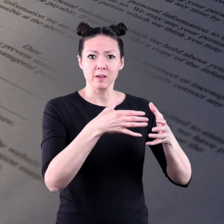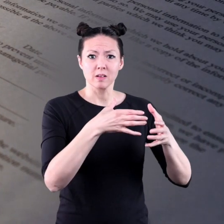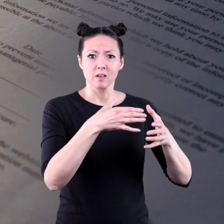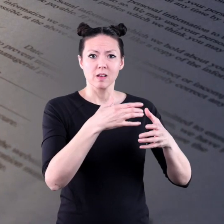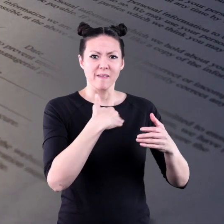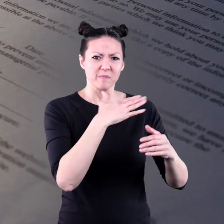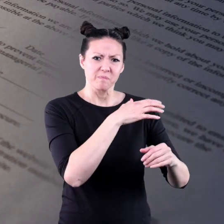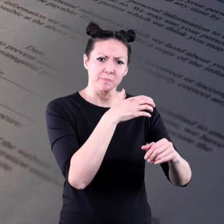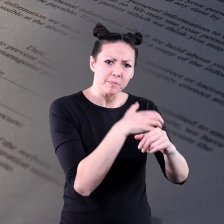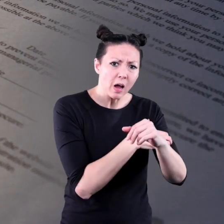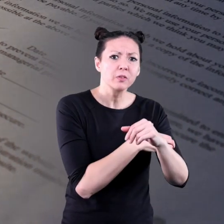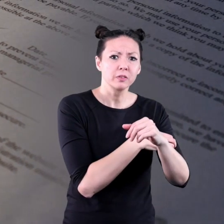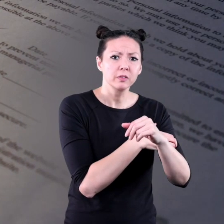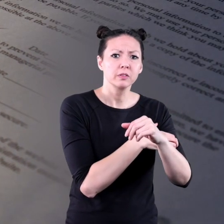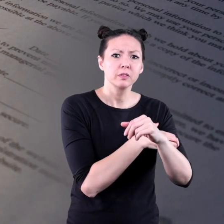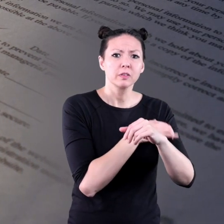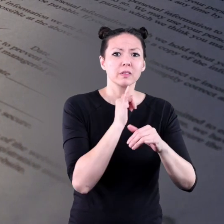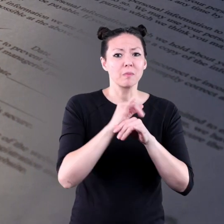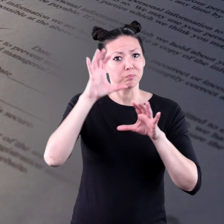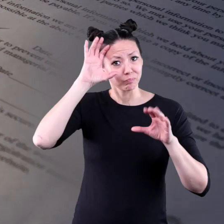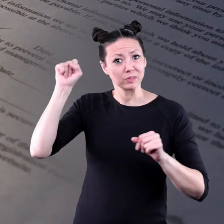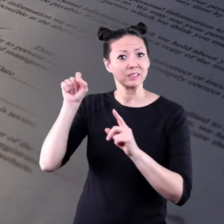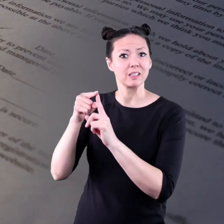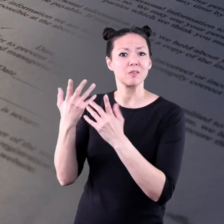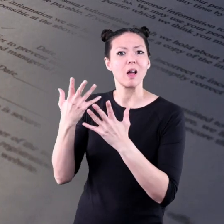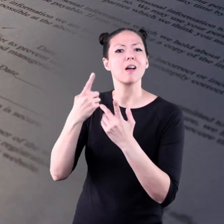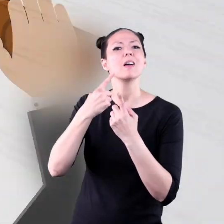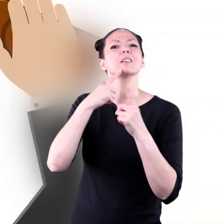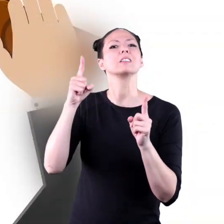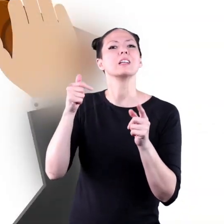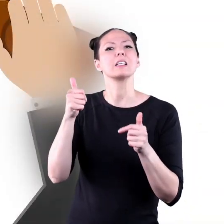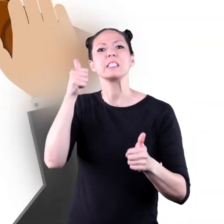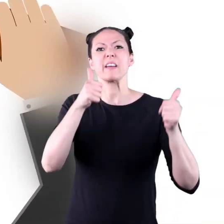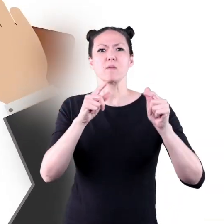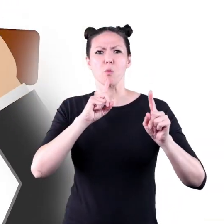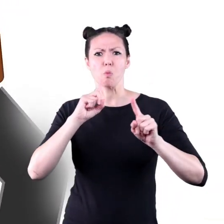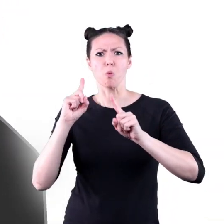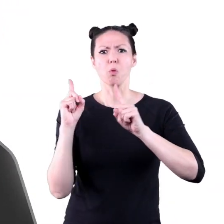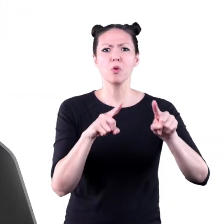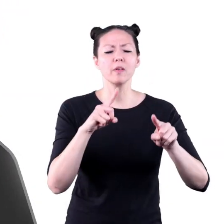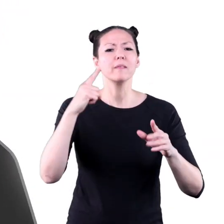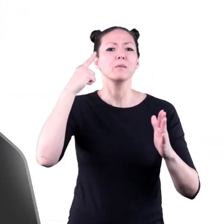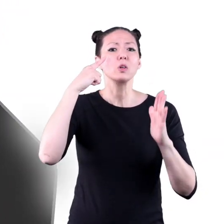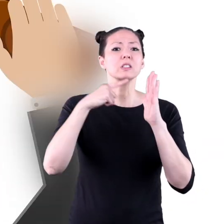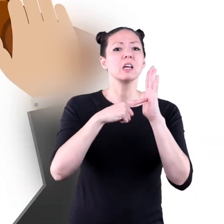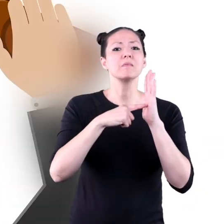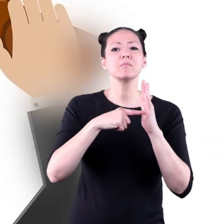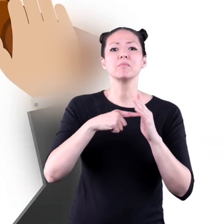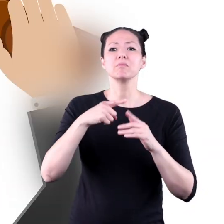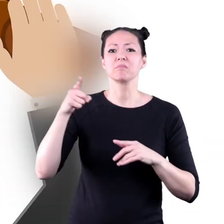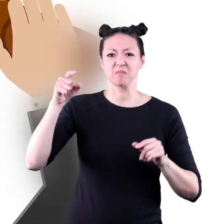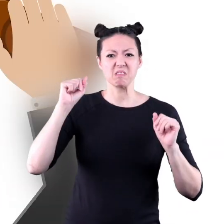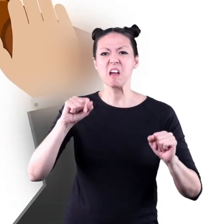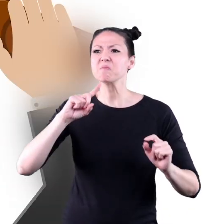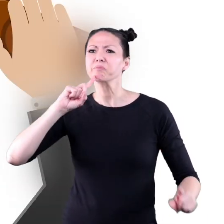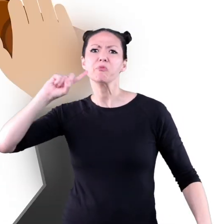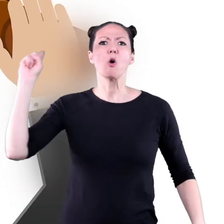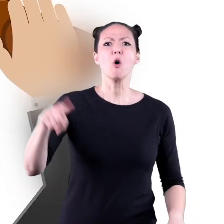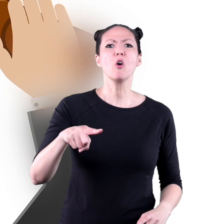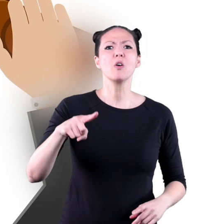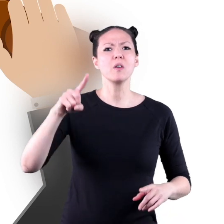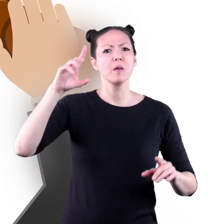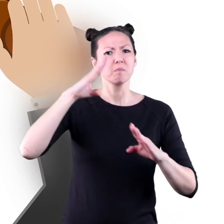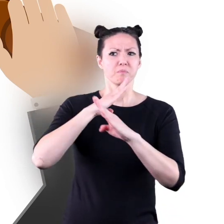a president has is to announce executive orders. For example, he may give an order that prevents people from other